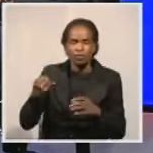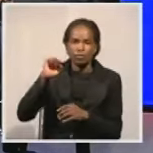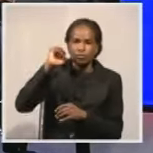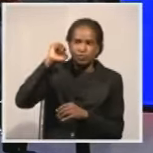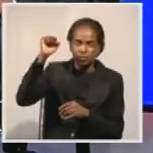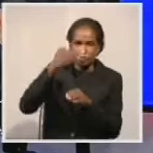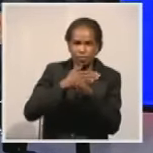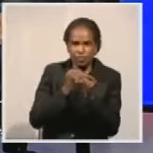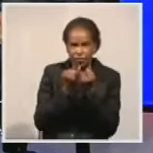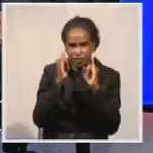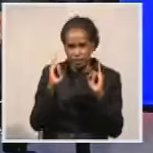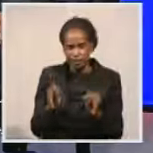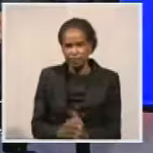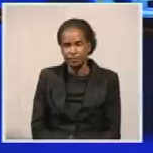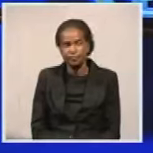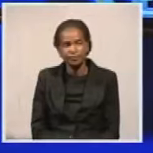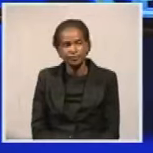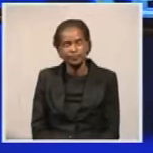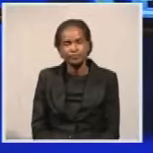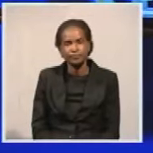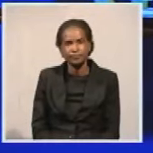Before independence, yes. Yeah, and therefore